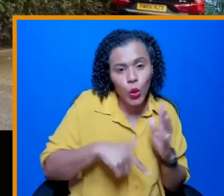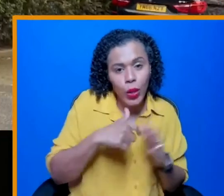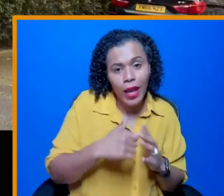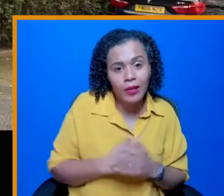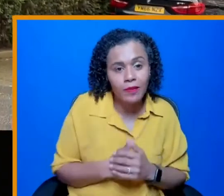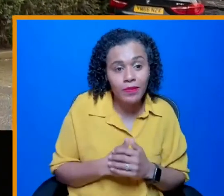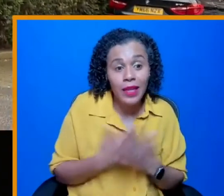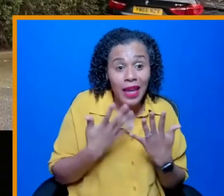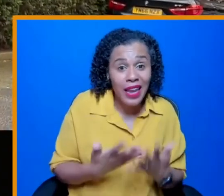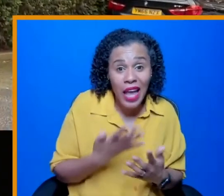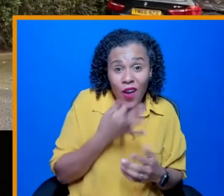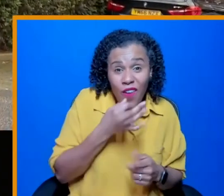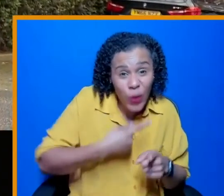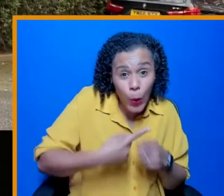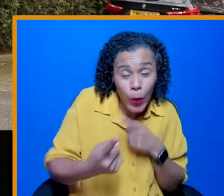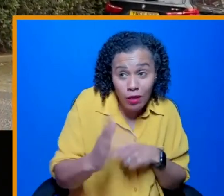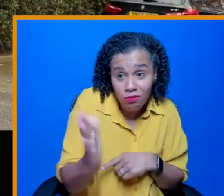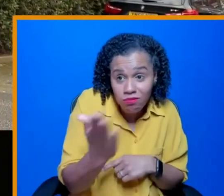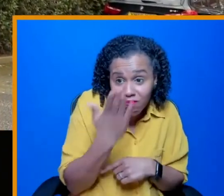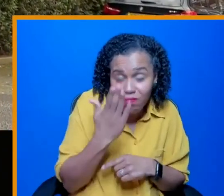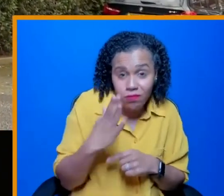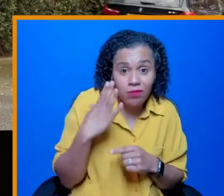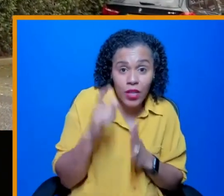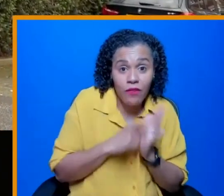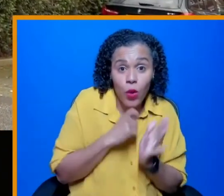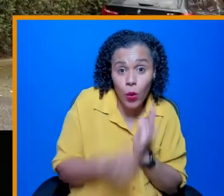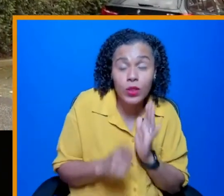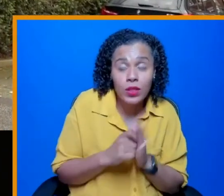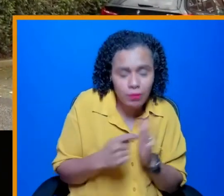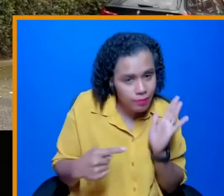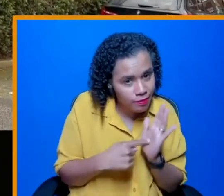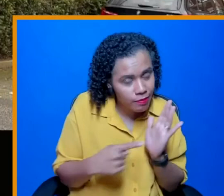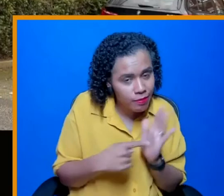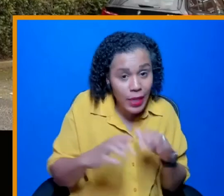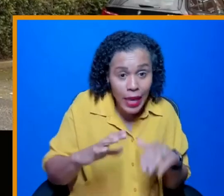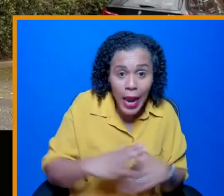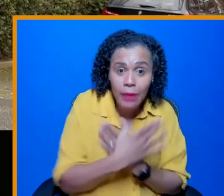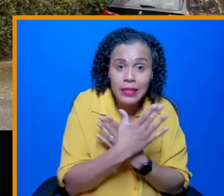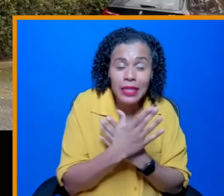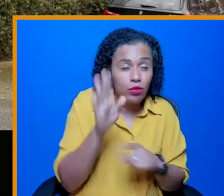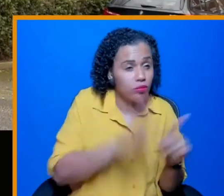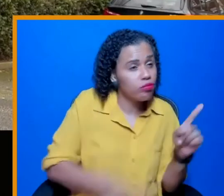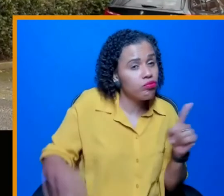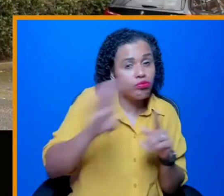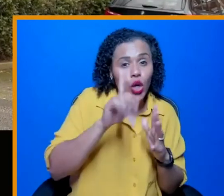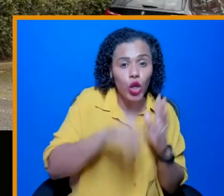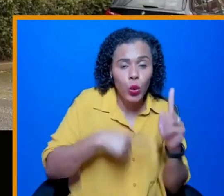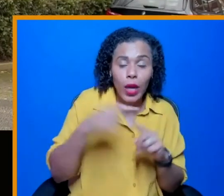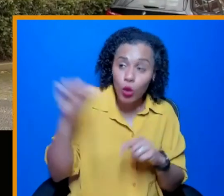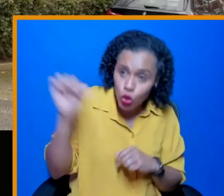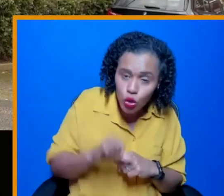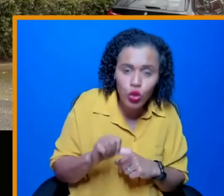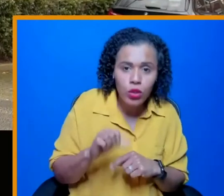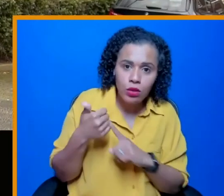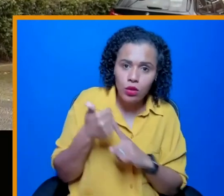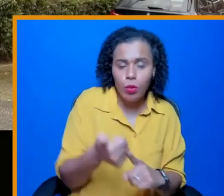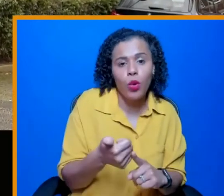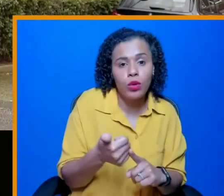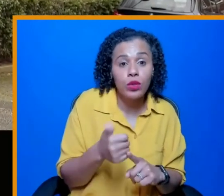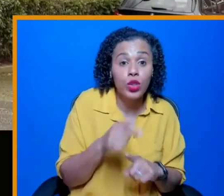day, and it's more important than ever that Lib Dems right across the country come out and support. So if you live in an